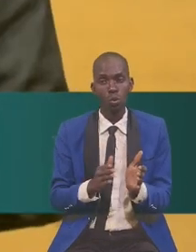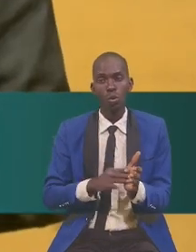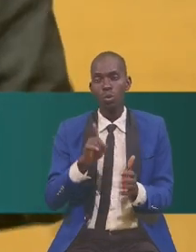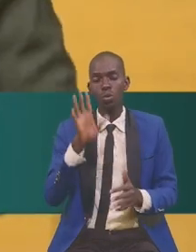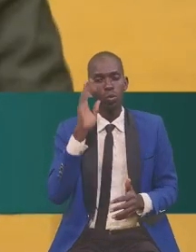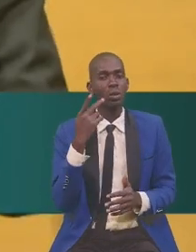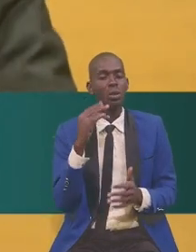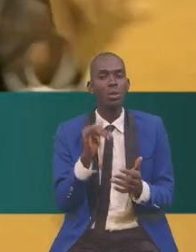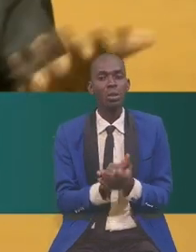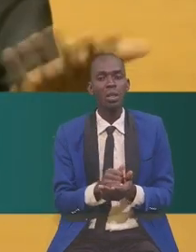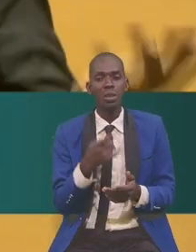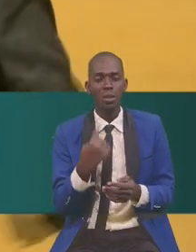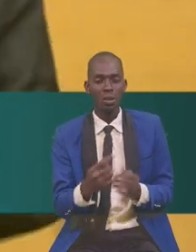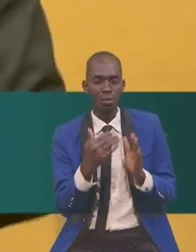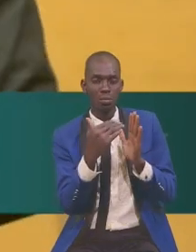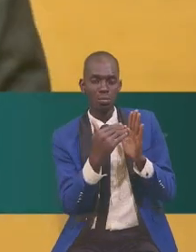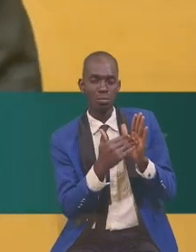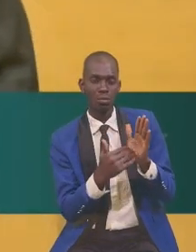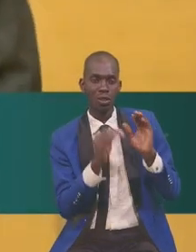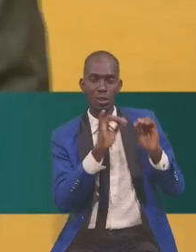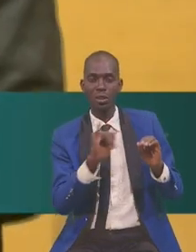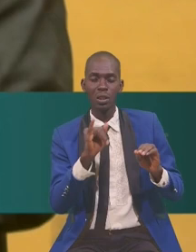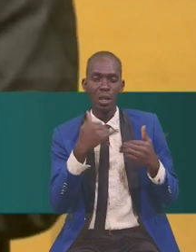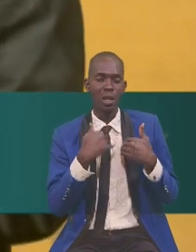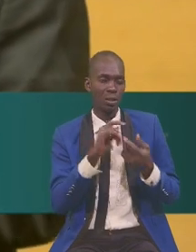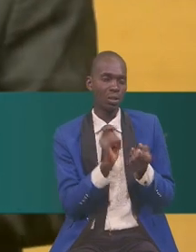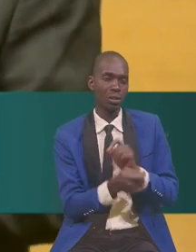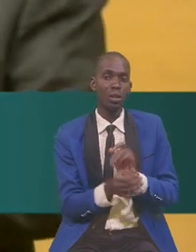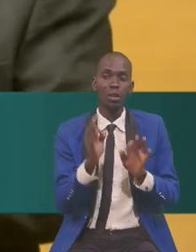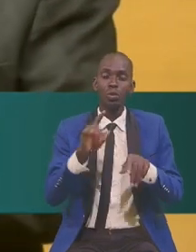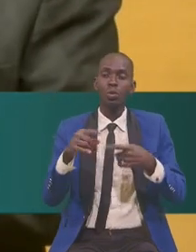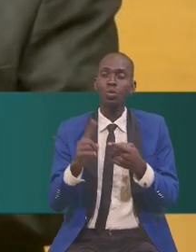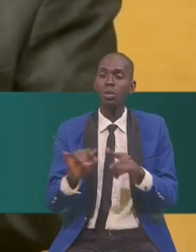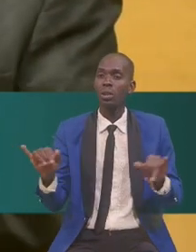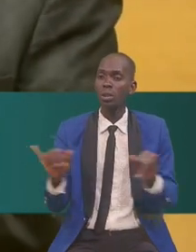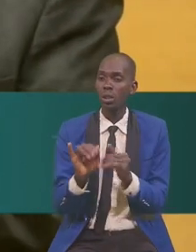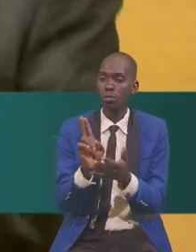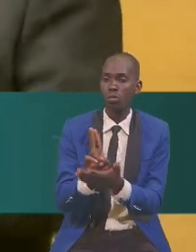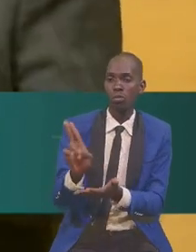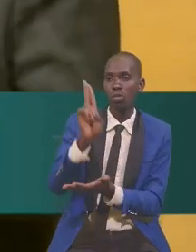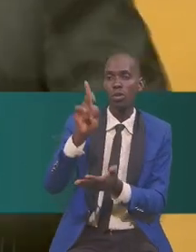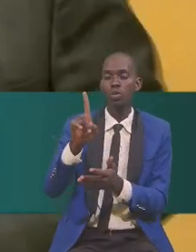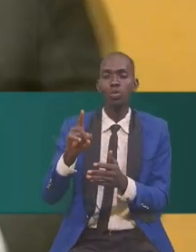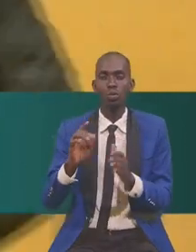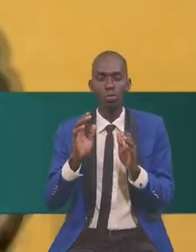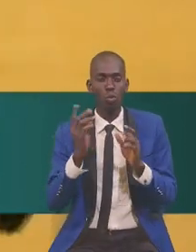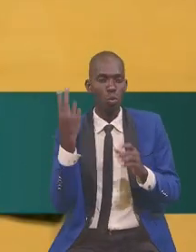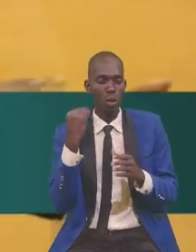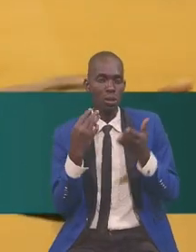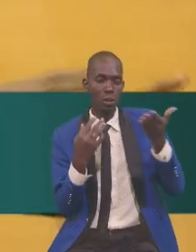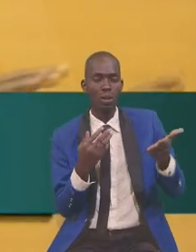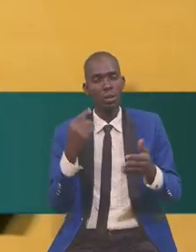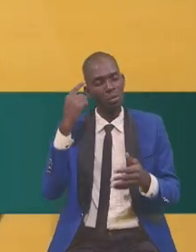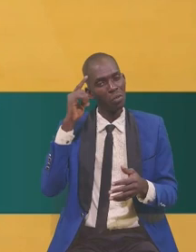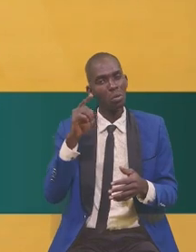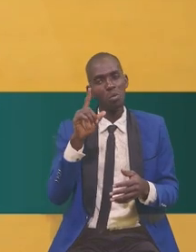has changed. If you go to the same university you attended about 20 years ago, 30 years ago, go there